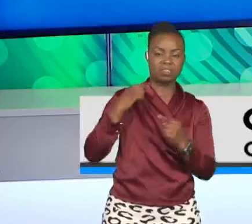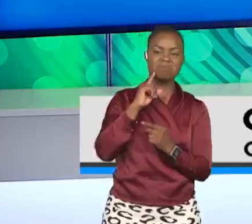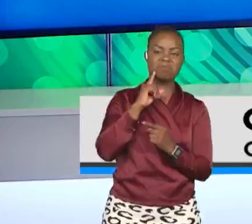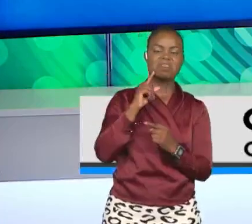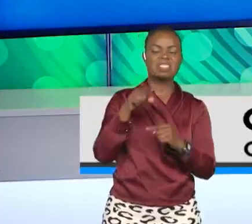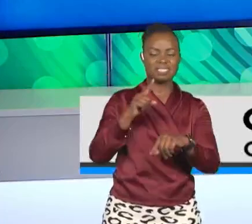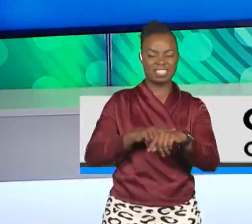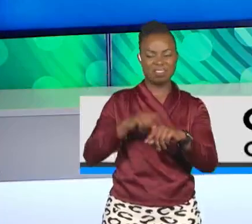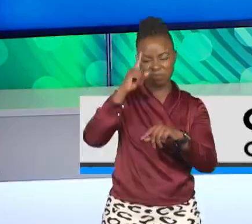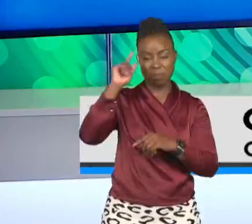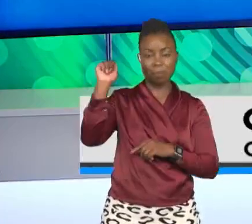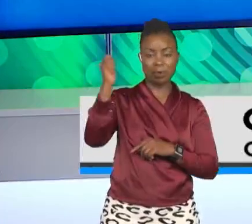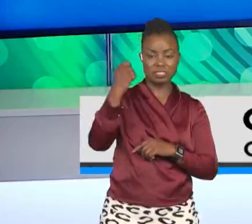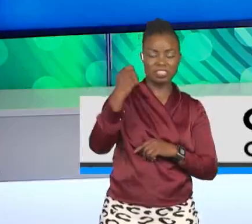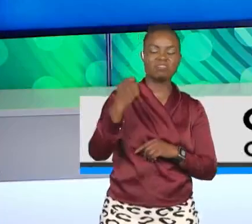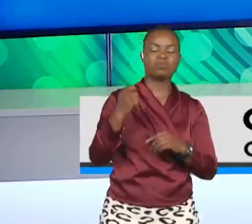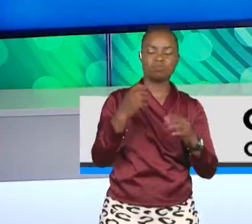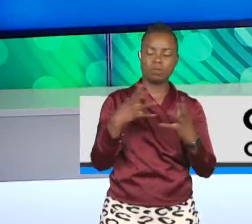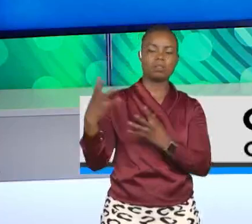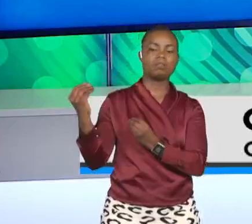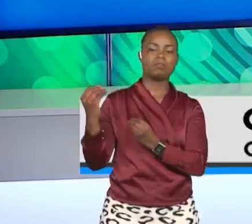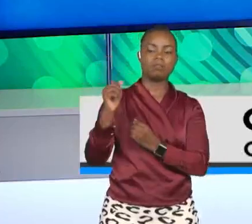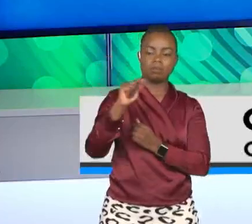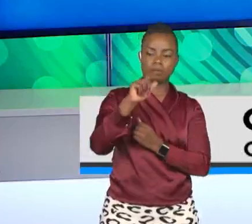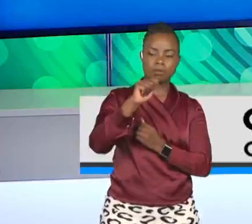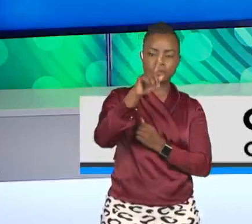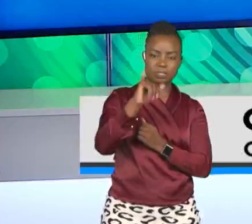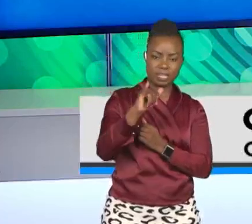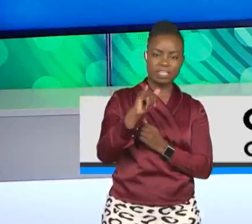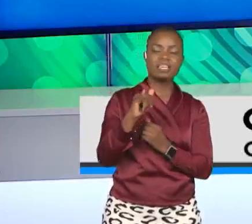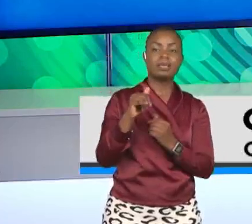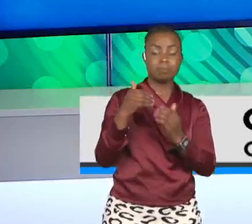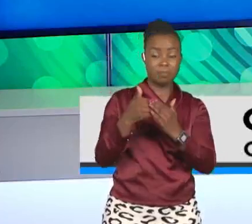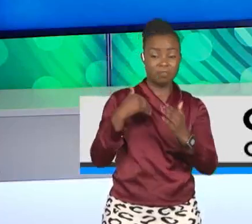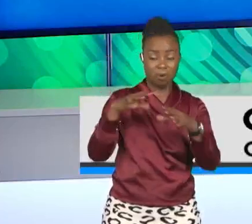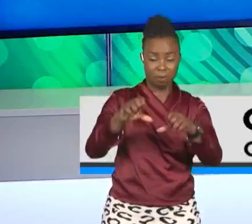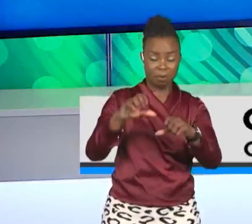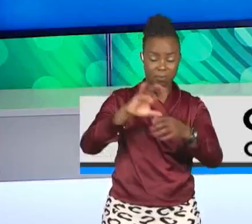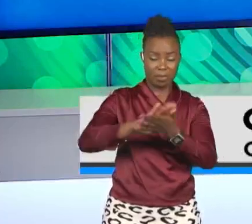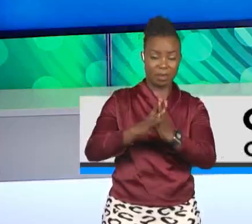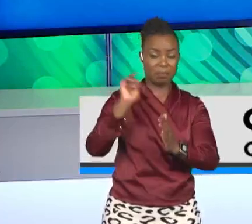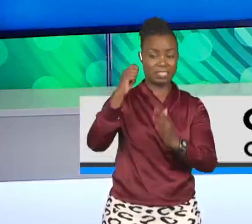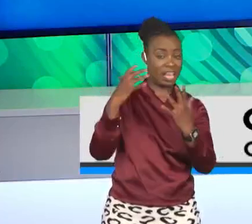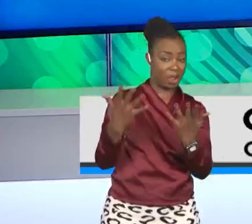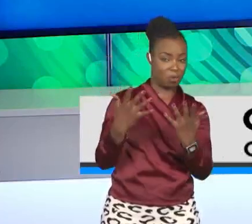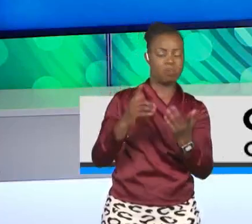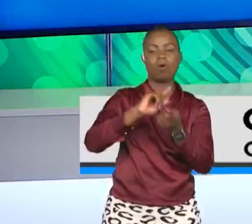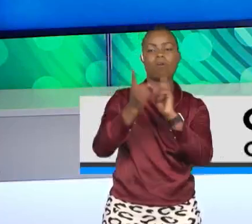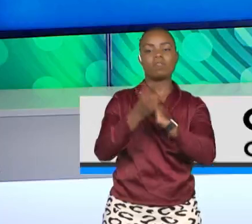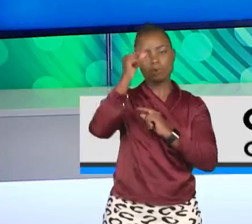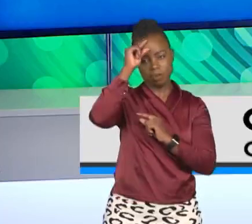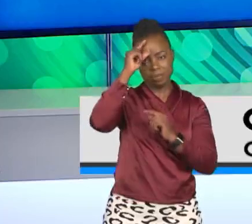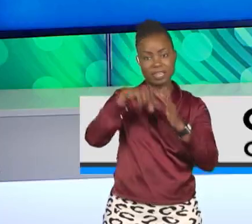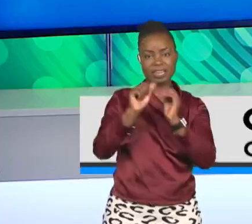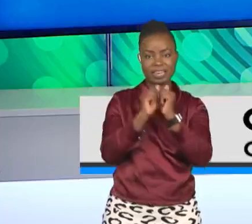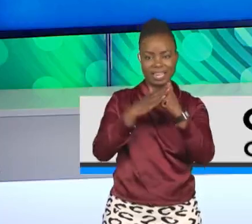President Azali Assoumani steps aside. Azali initially seized power in a coup against an acting head of state in 1999.